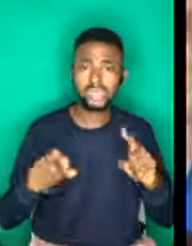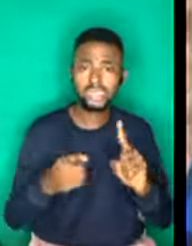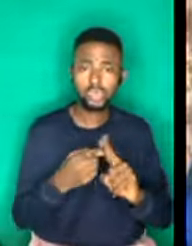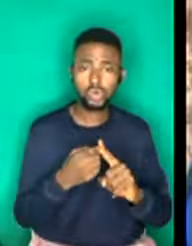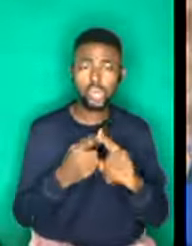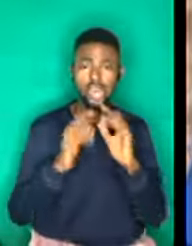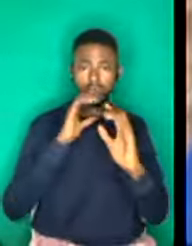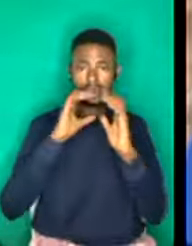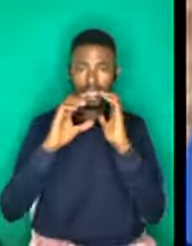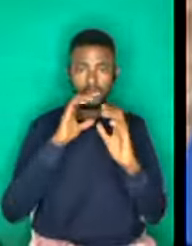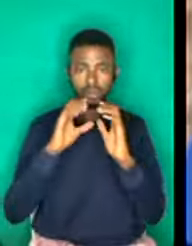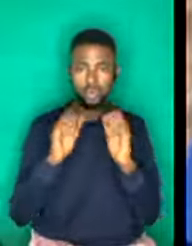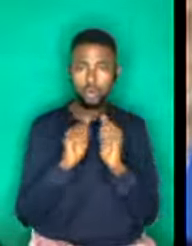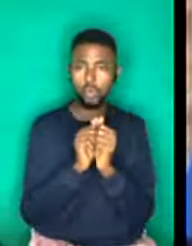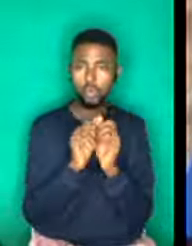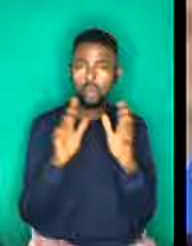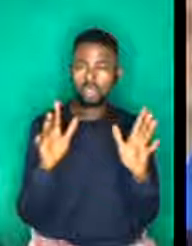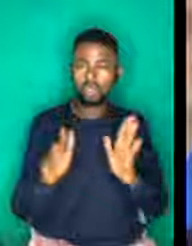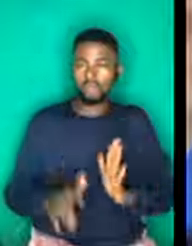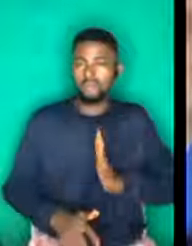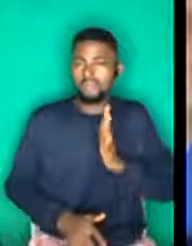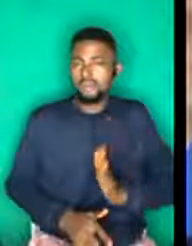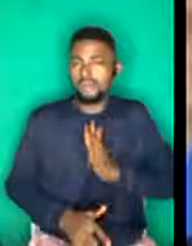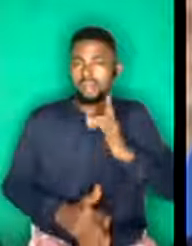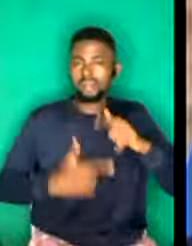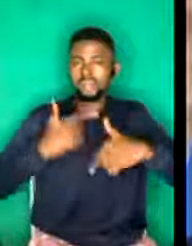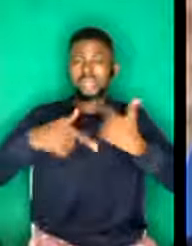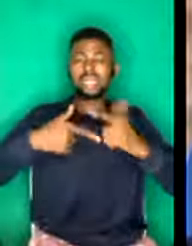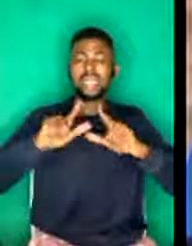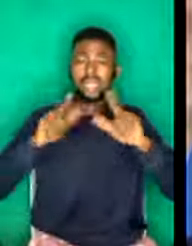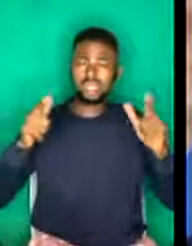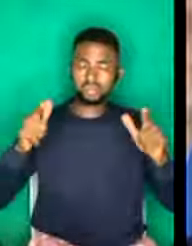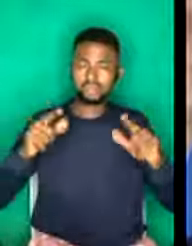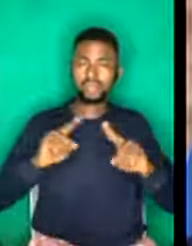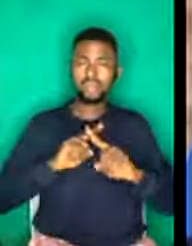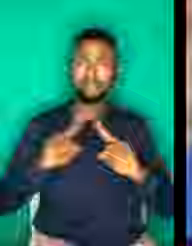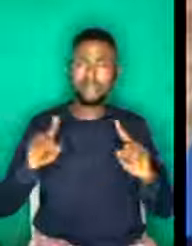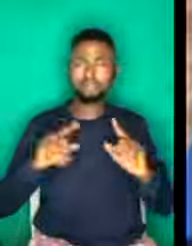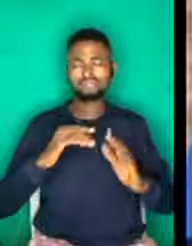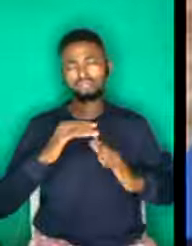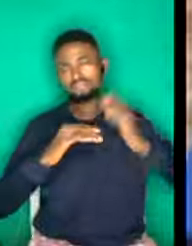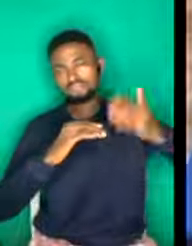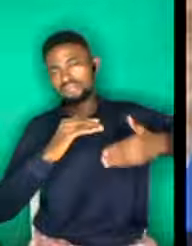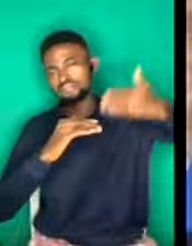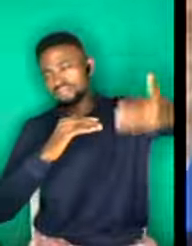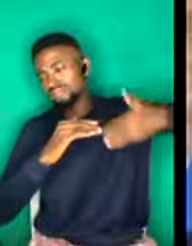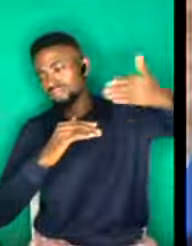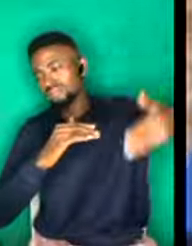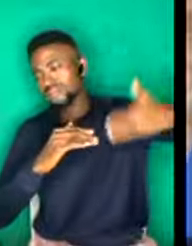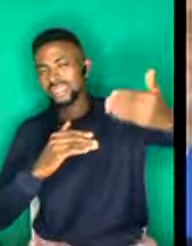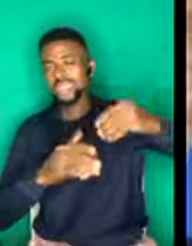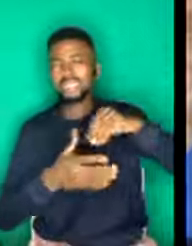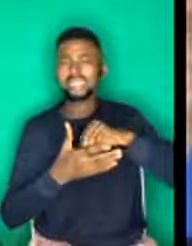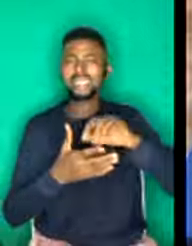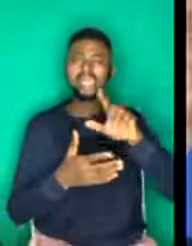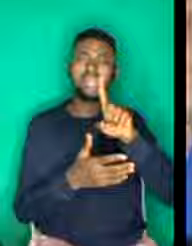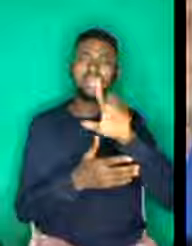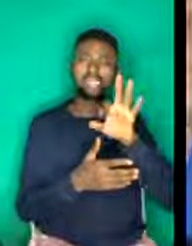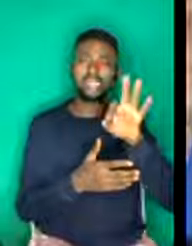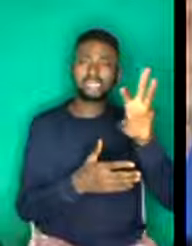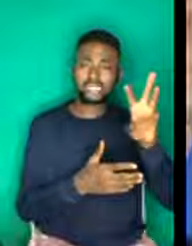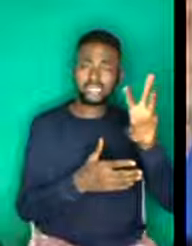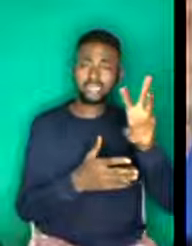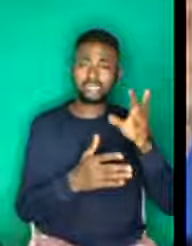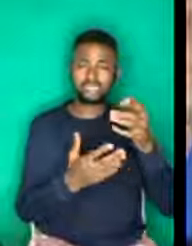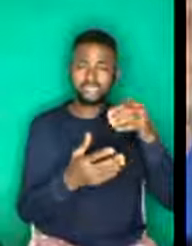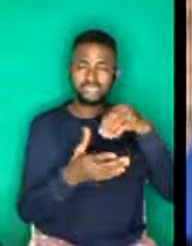communicate without the formal sign language. However, over time, in the year 1996, around December area, I could remember,